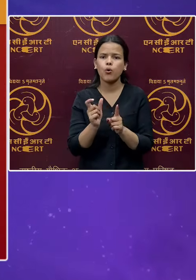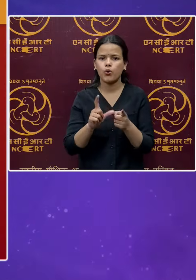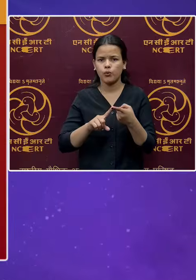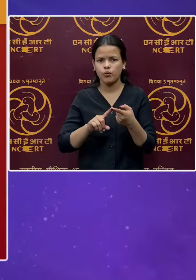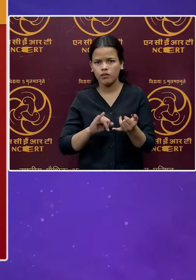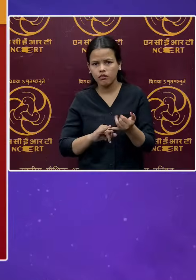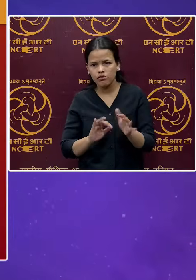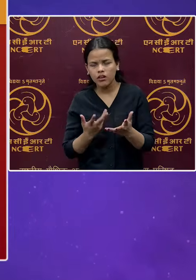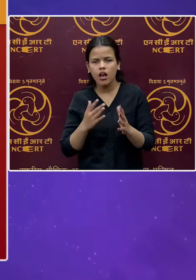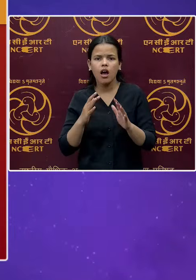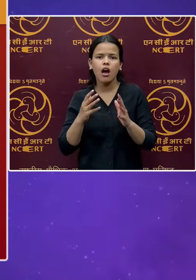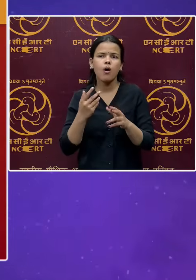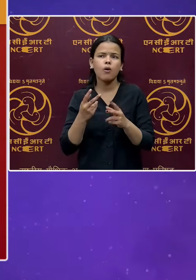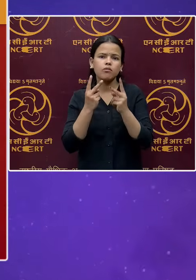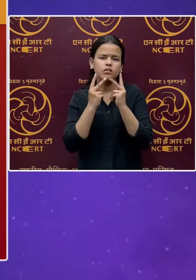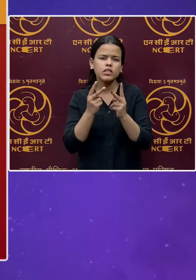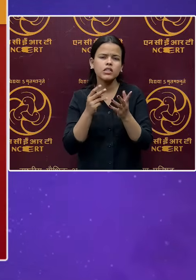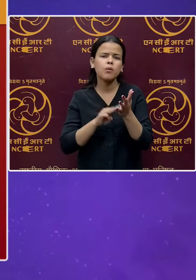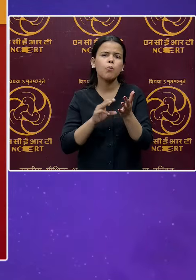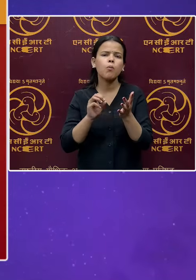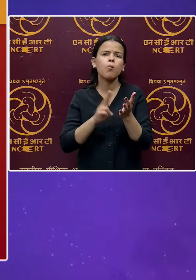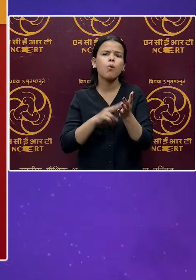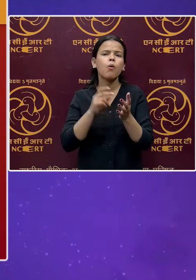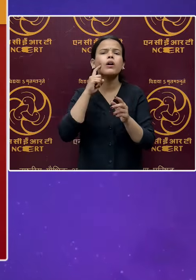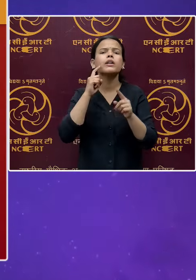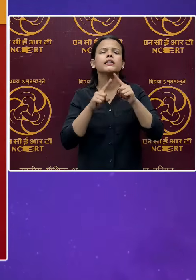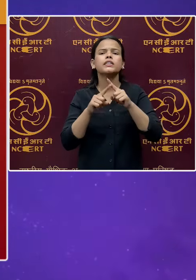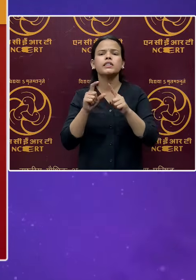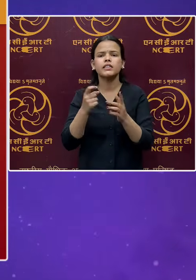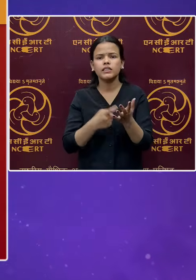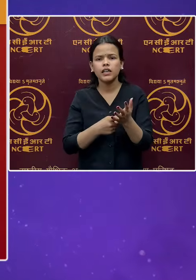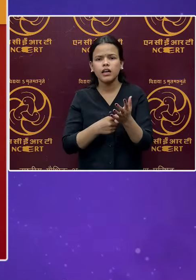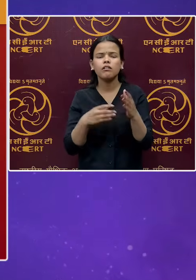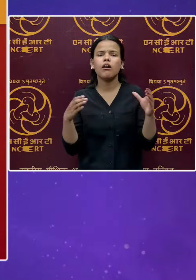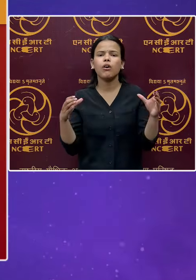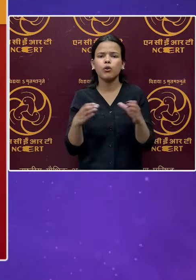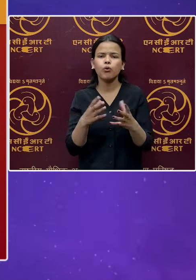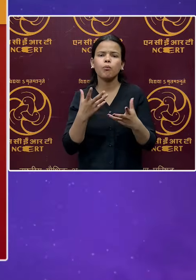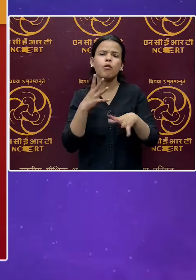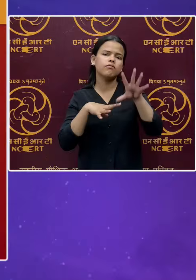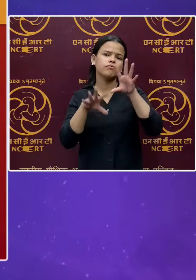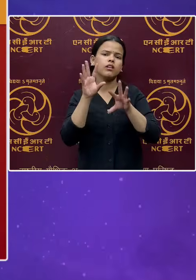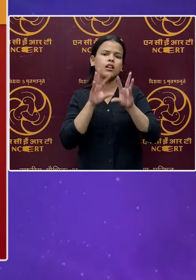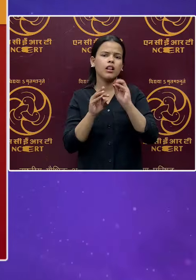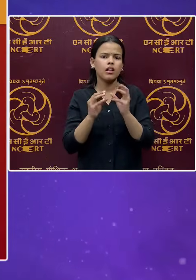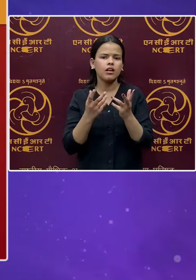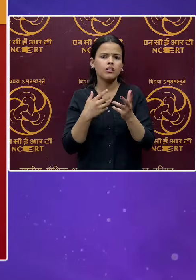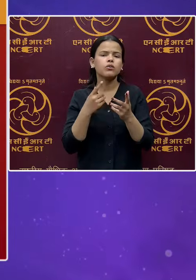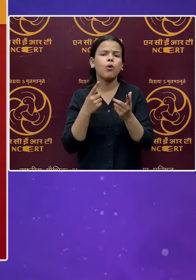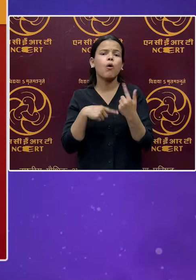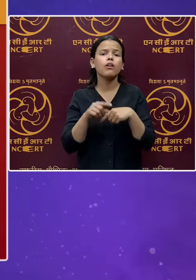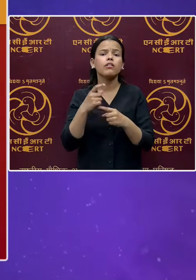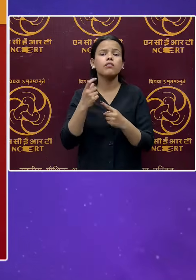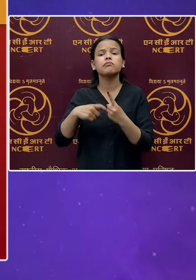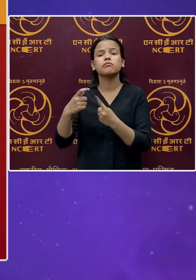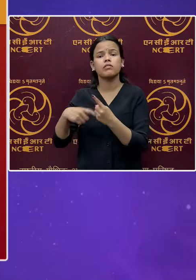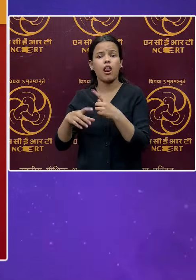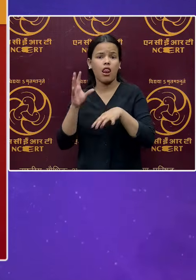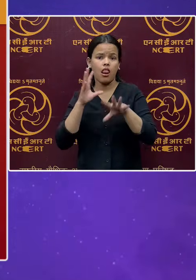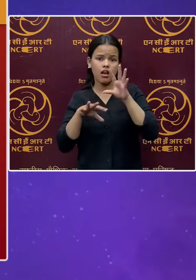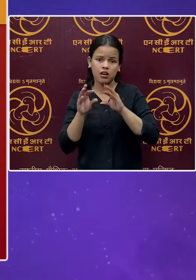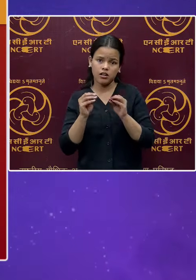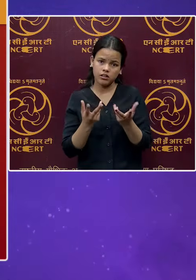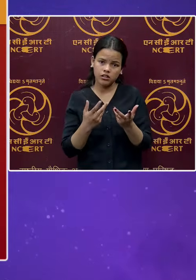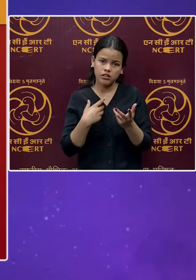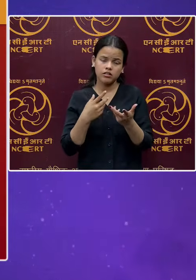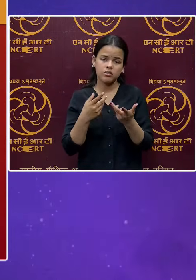going. They can see monitor a group of the activities of the group of learners and as well as individual learners. So suppose they